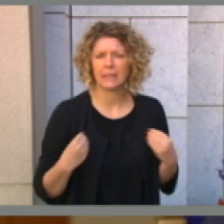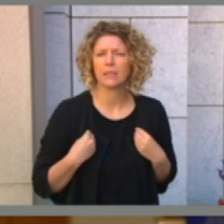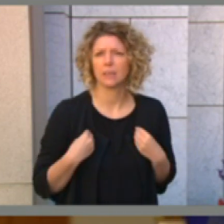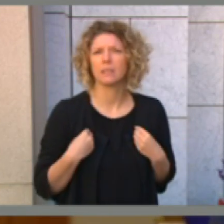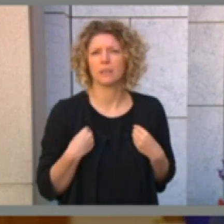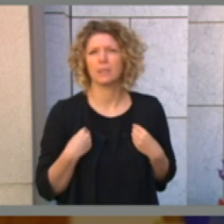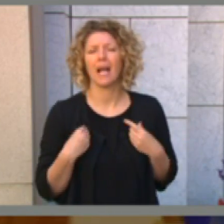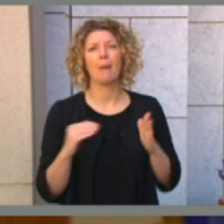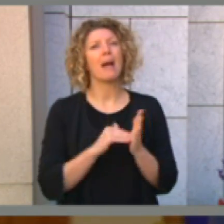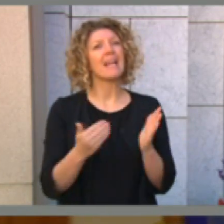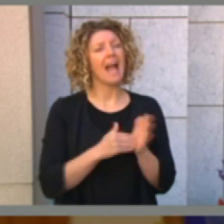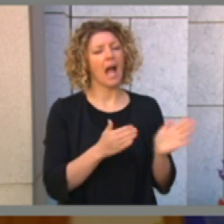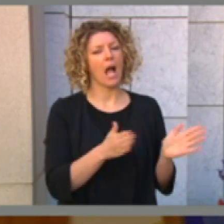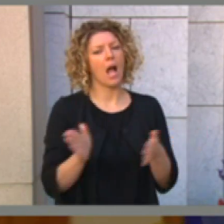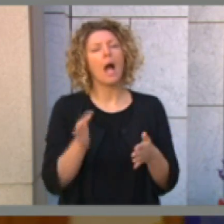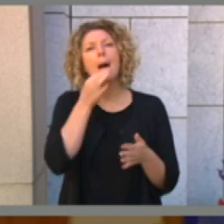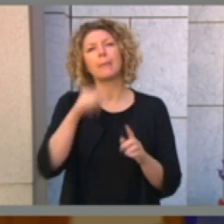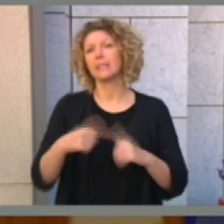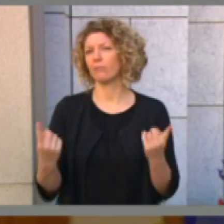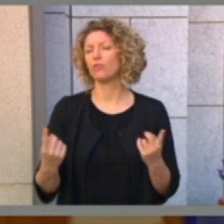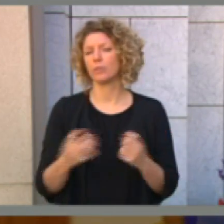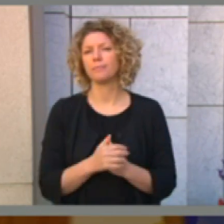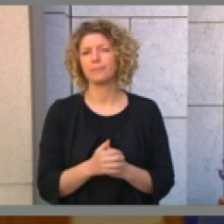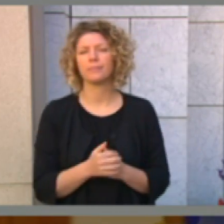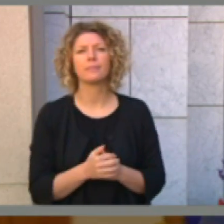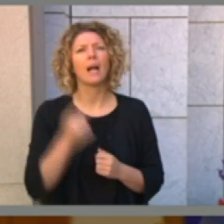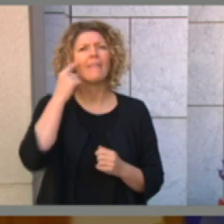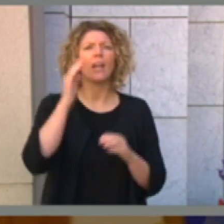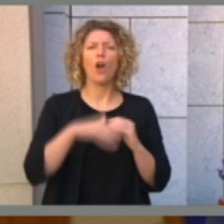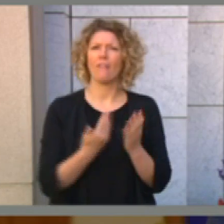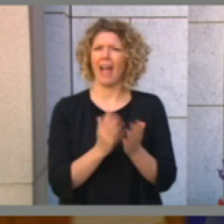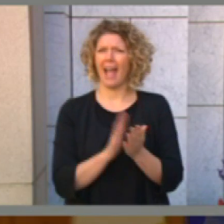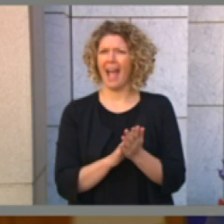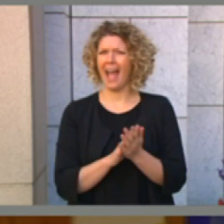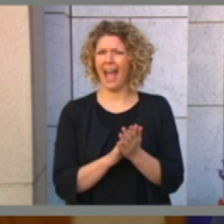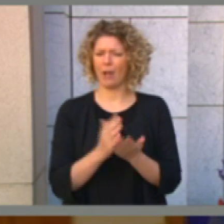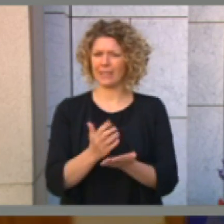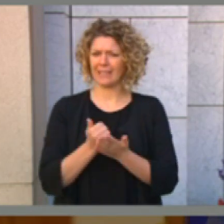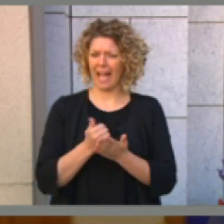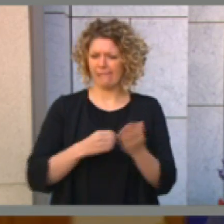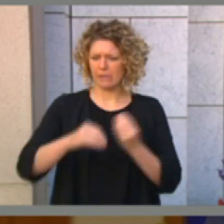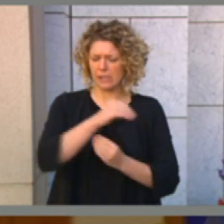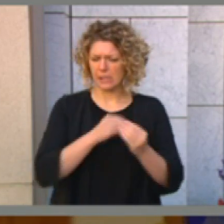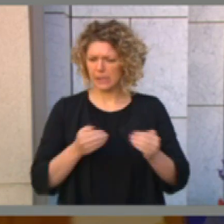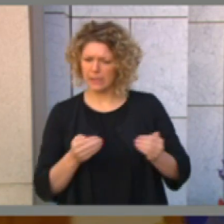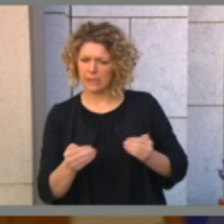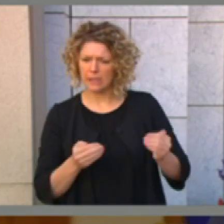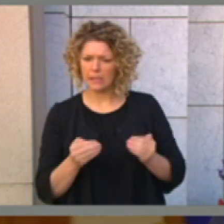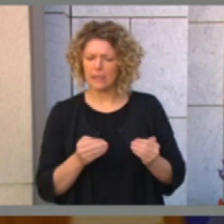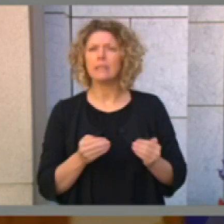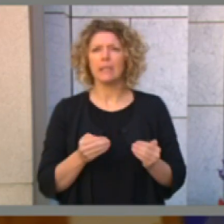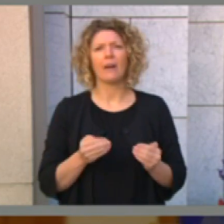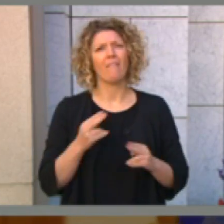we are focusing on now are of a different nature. They are focused more on the cushioning impact of the safety net for individuals and on small